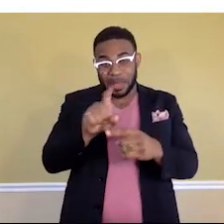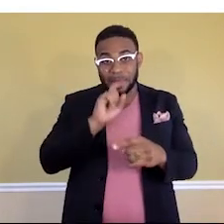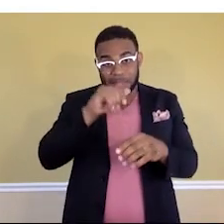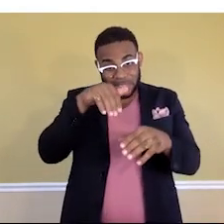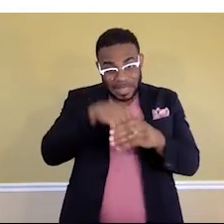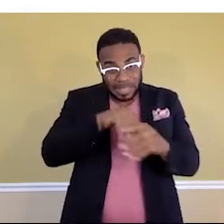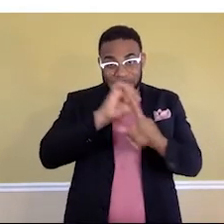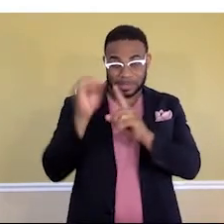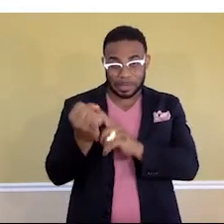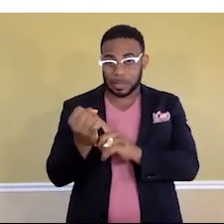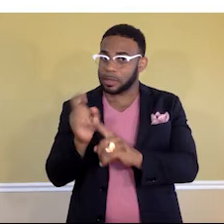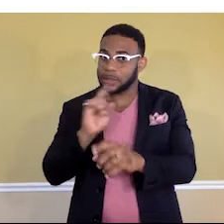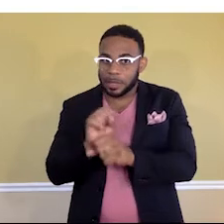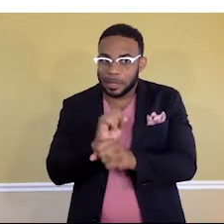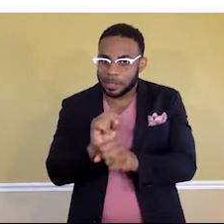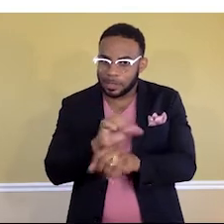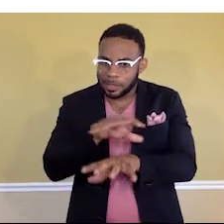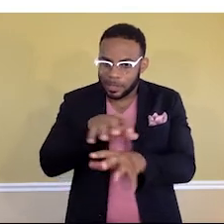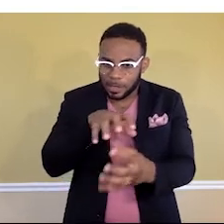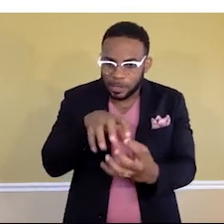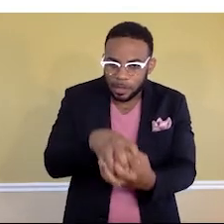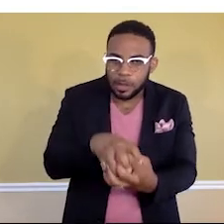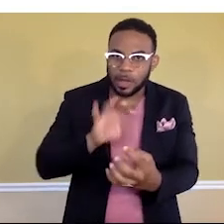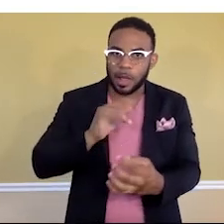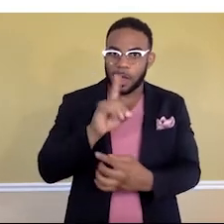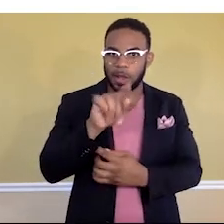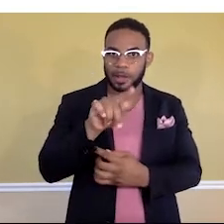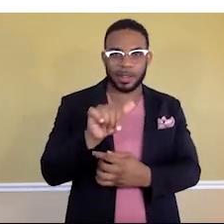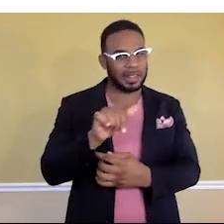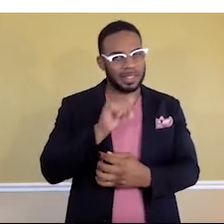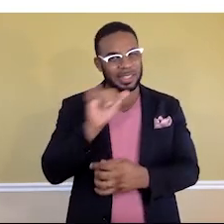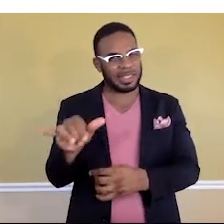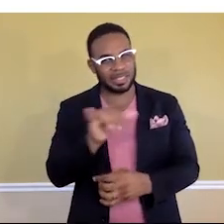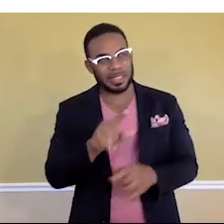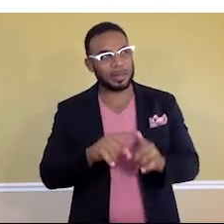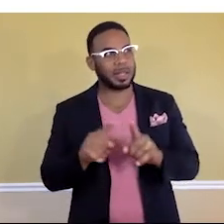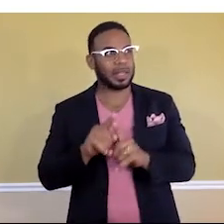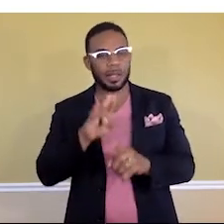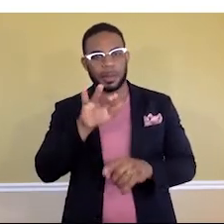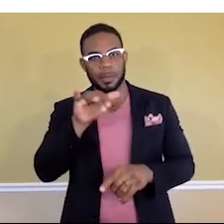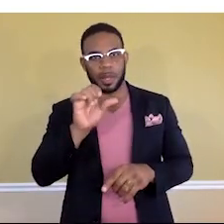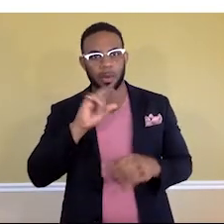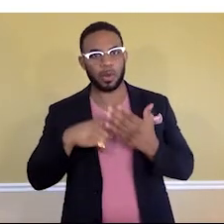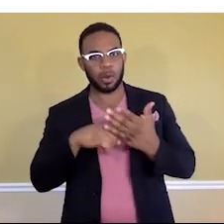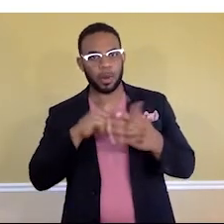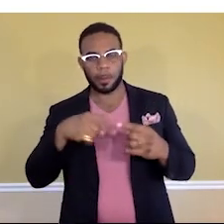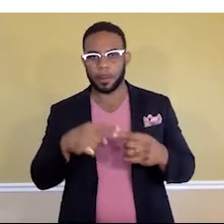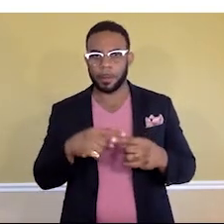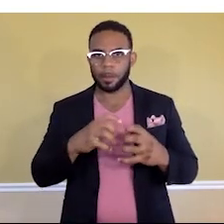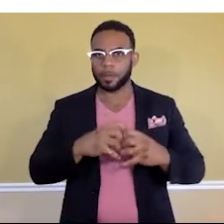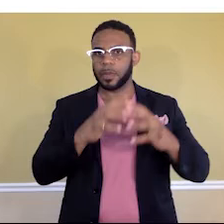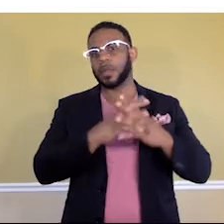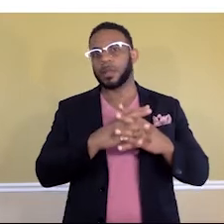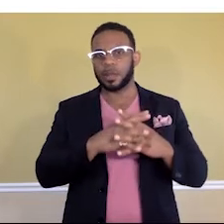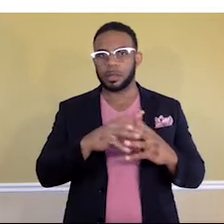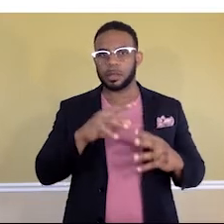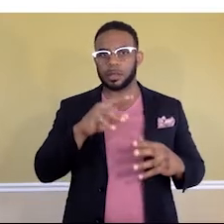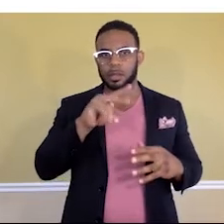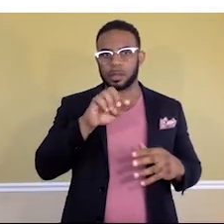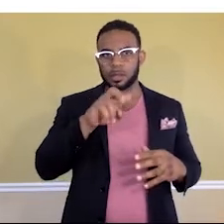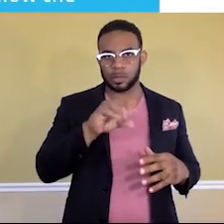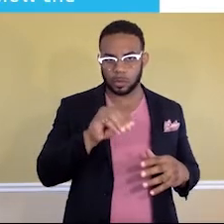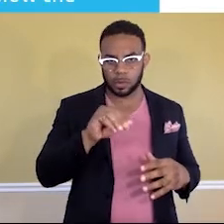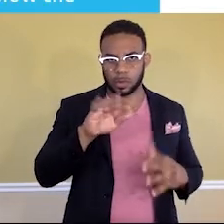in society is actually encoded in our data, and it's not the same as the bias when we're talking about building like neural